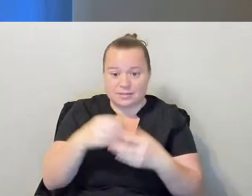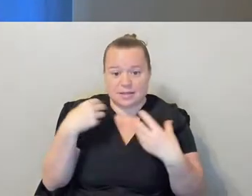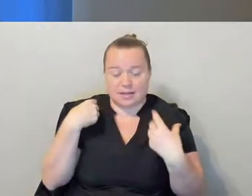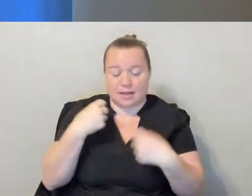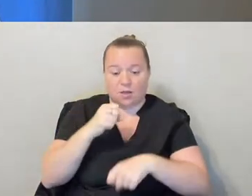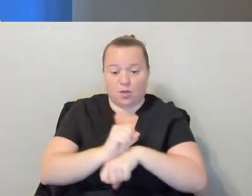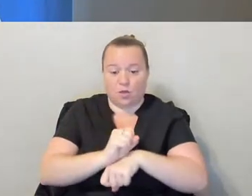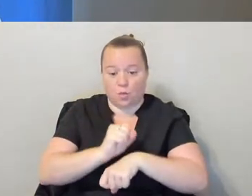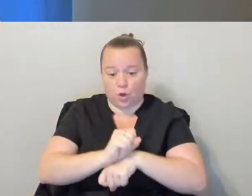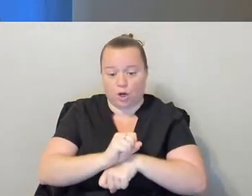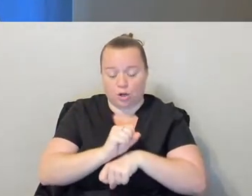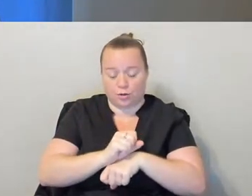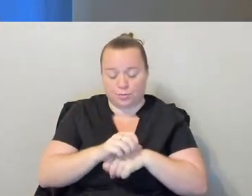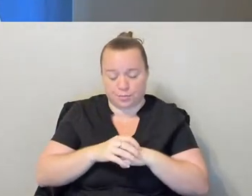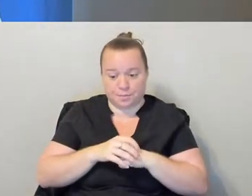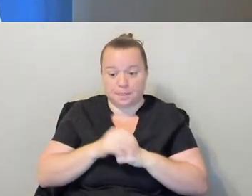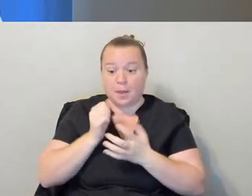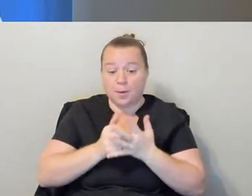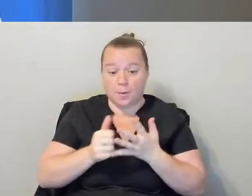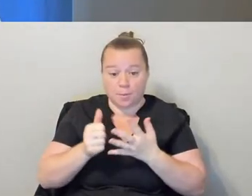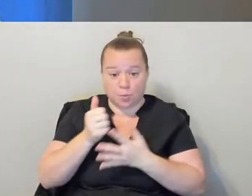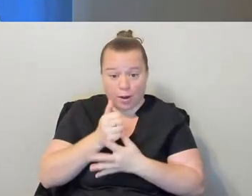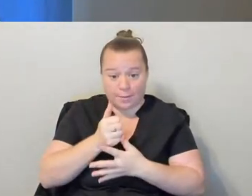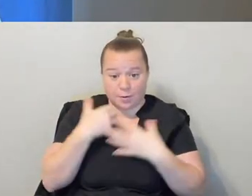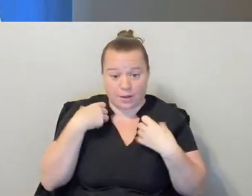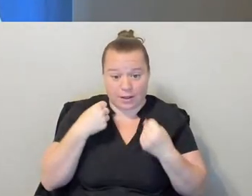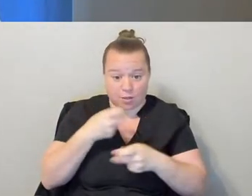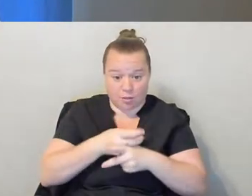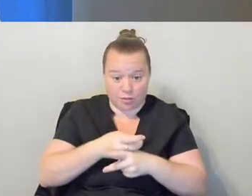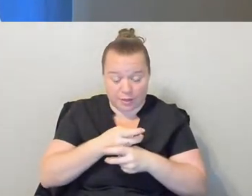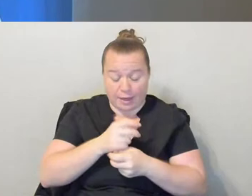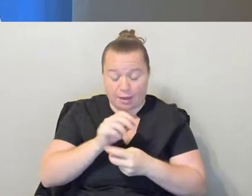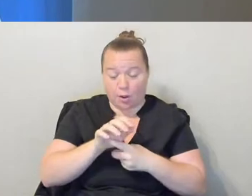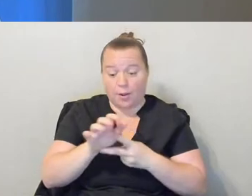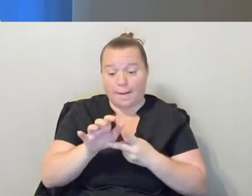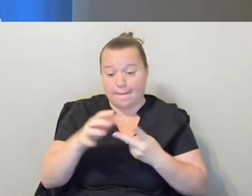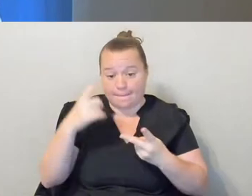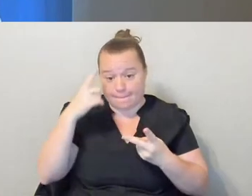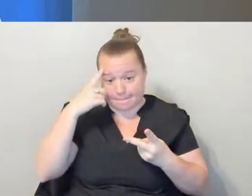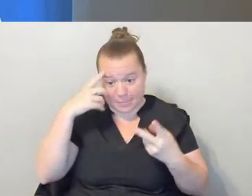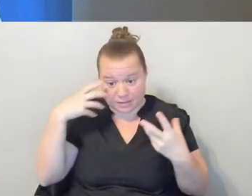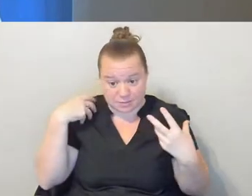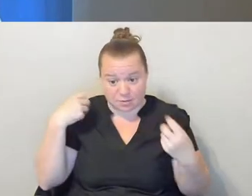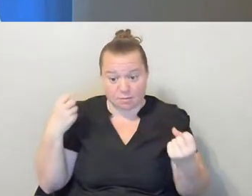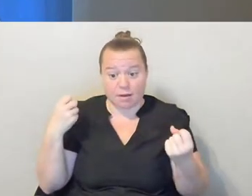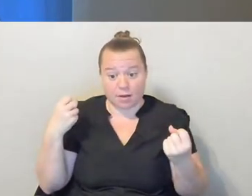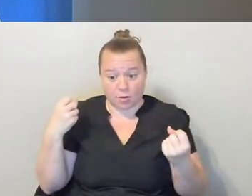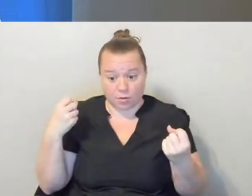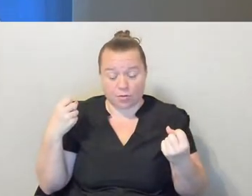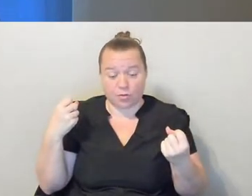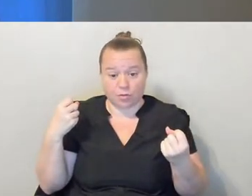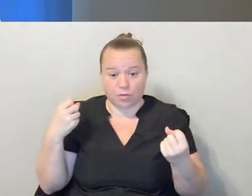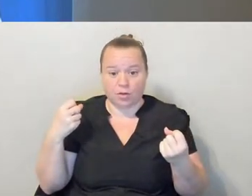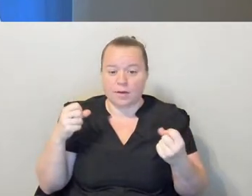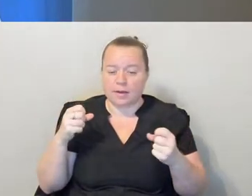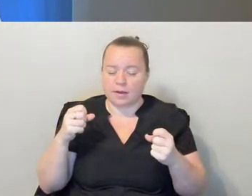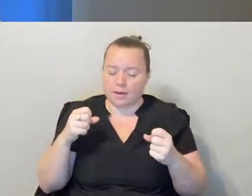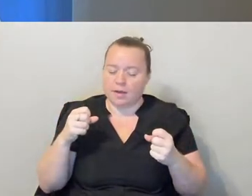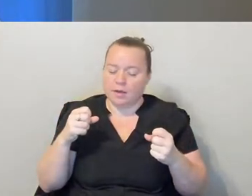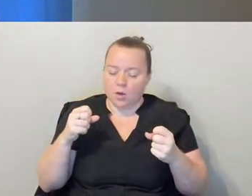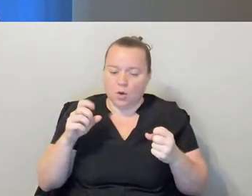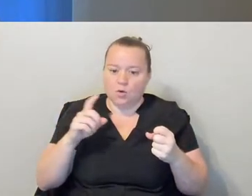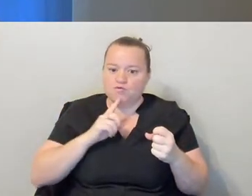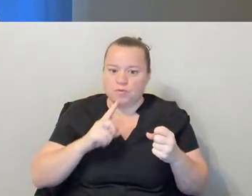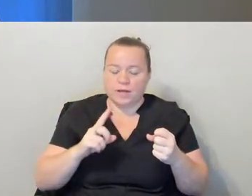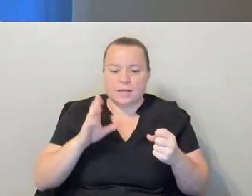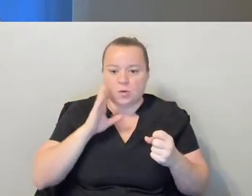workforce, in primary healthcare, in mental health. And in all these areas, it will make a difference to women, particularly